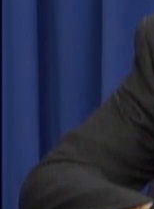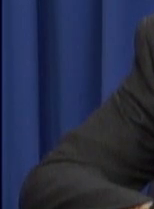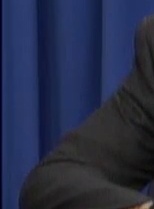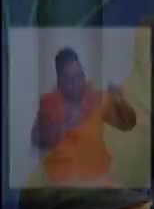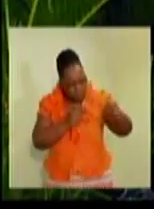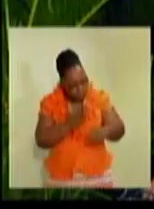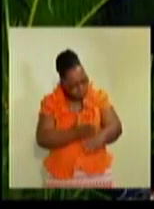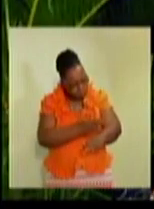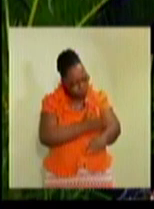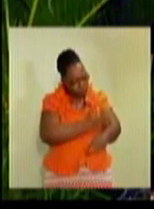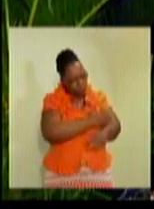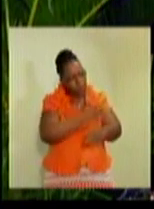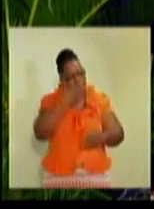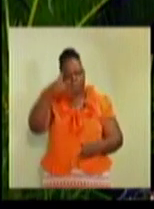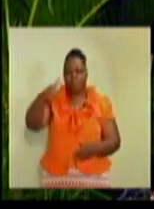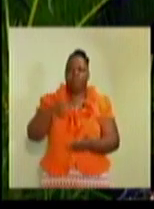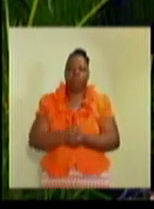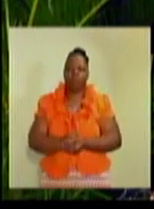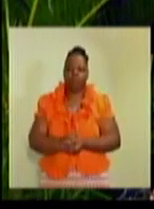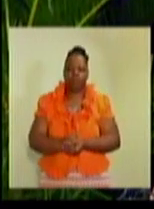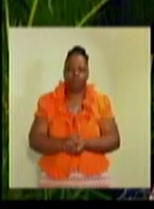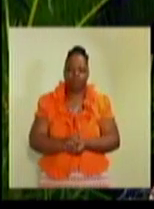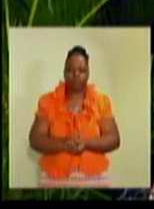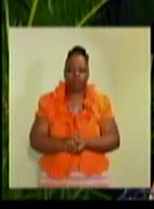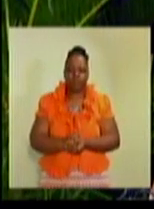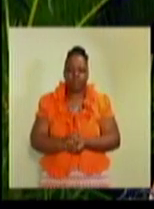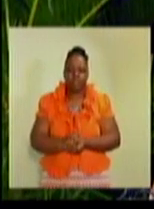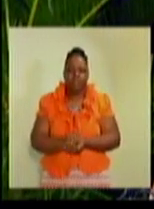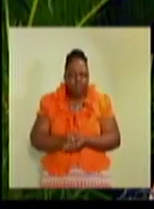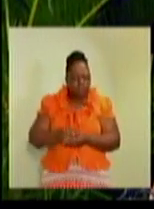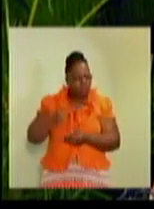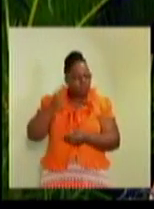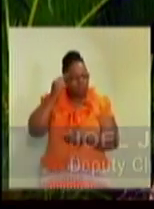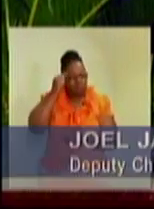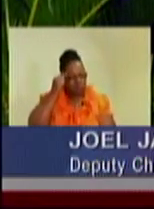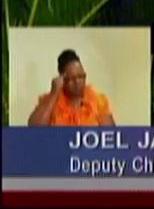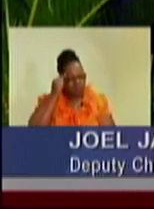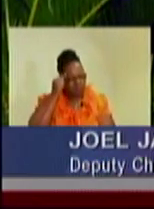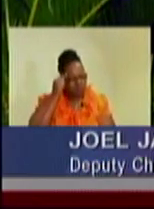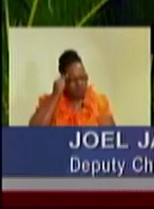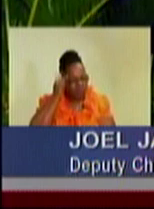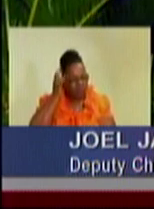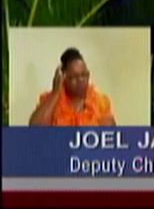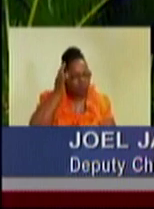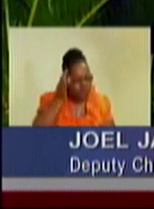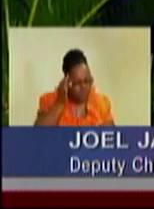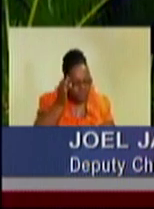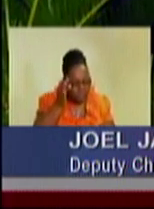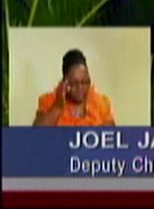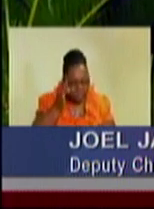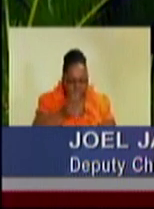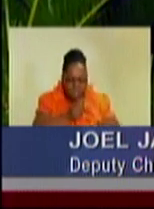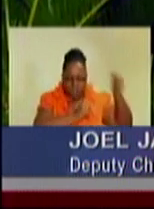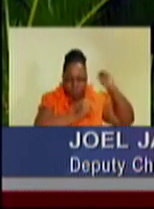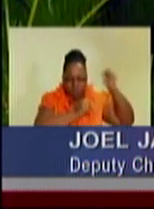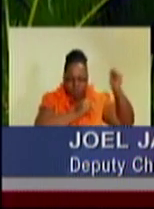11th. We also anticipate that the Tobago House of Assembly will be given the necessary support to